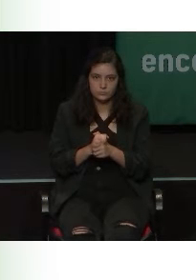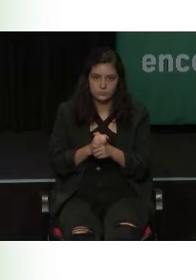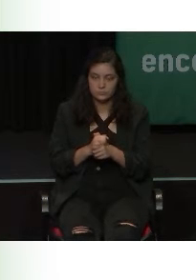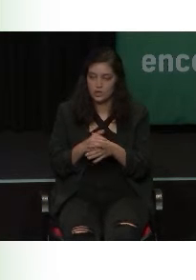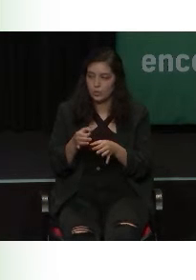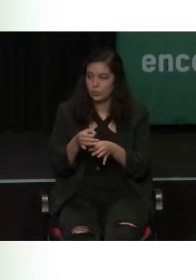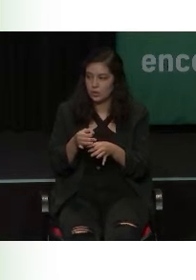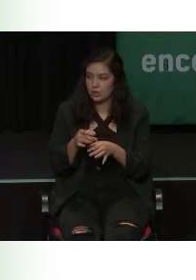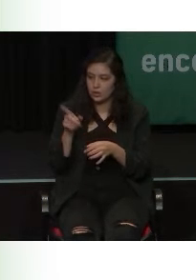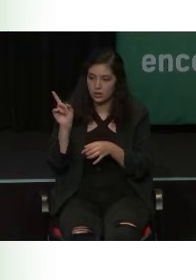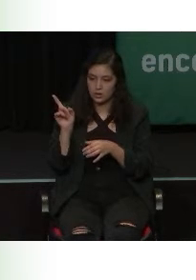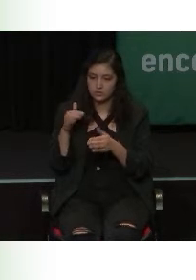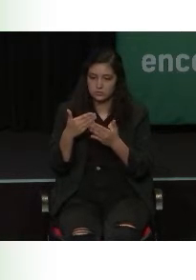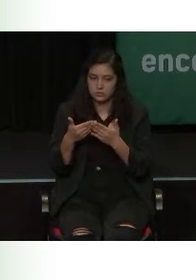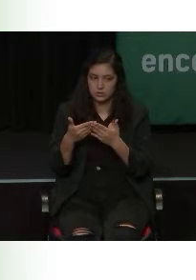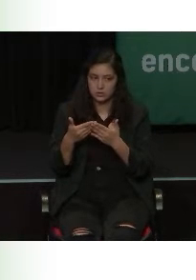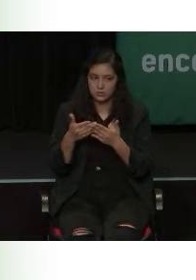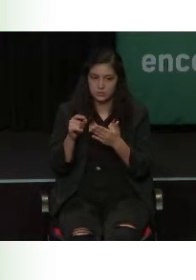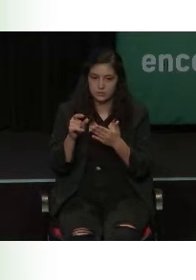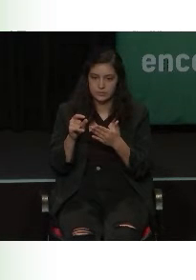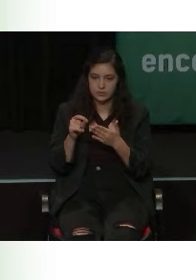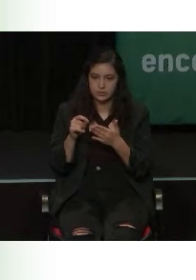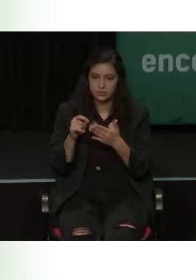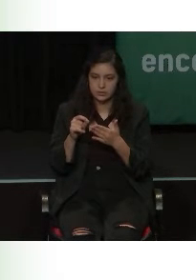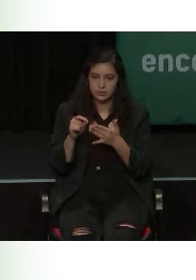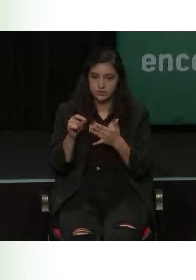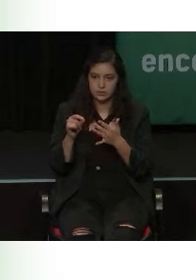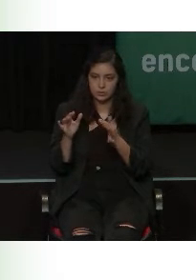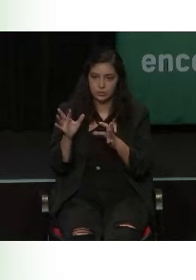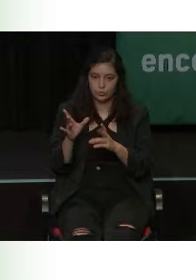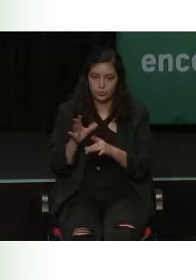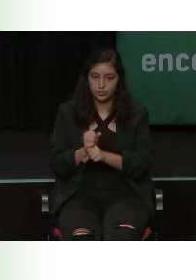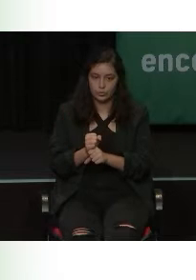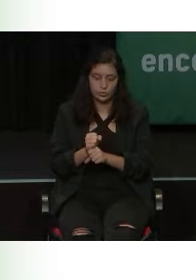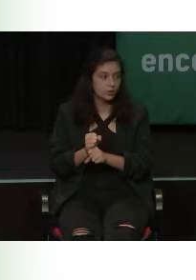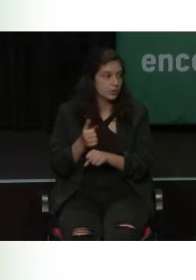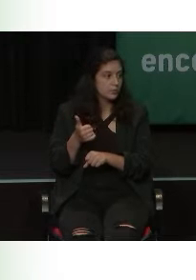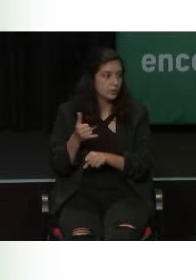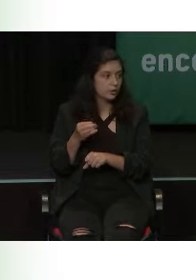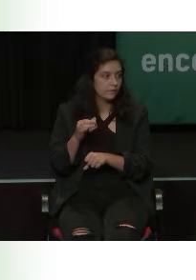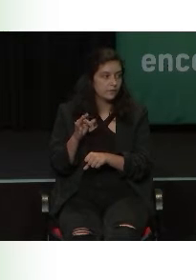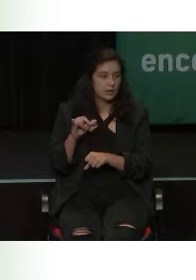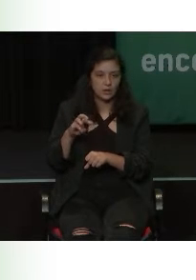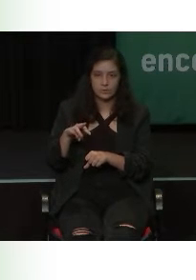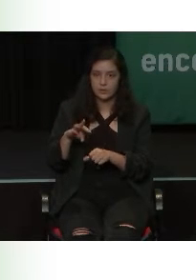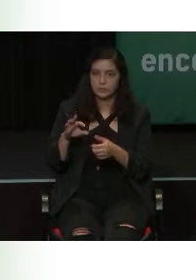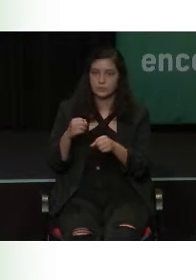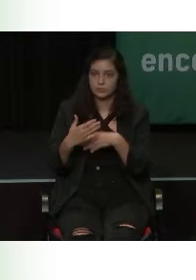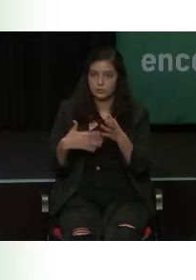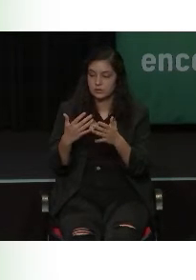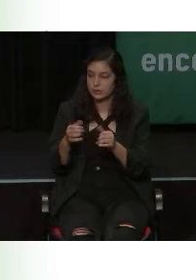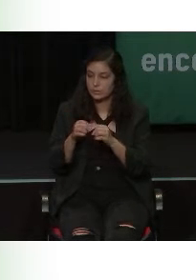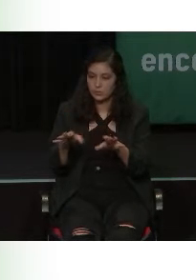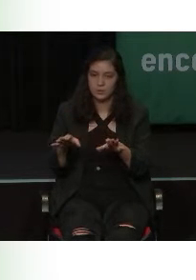This molecule was also able to decrease the biofilm formation propensity and